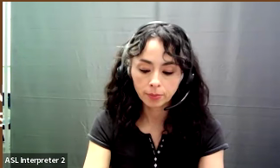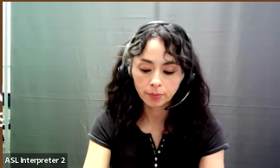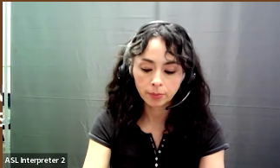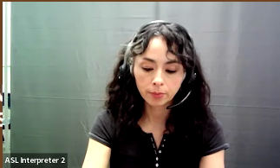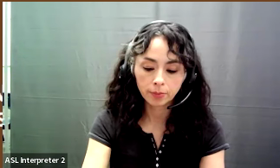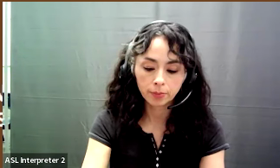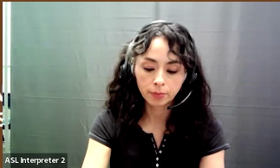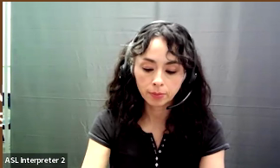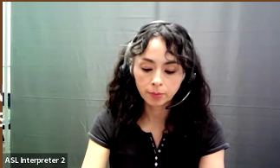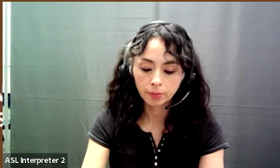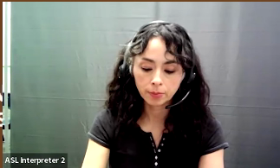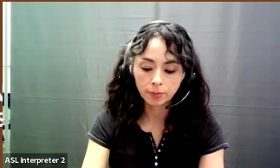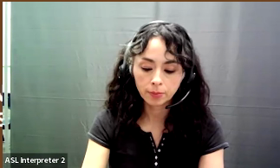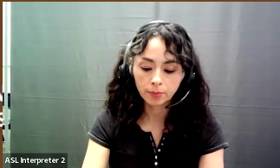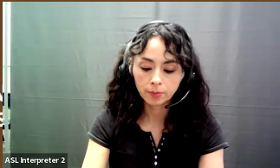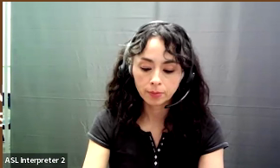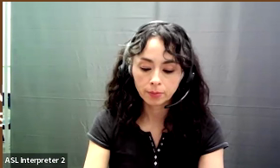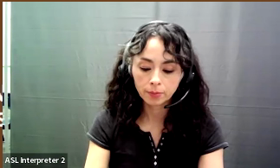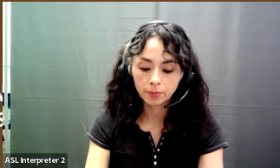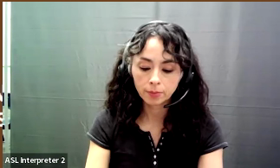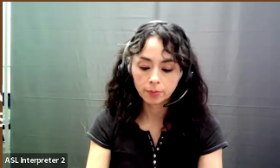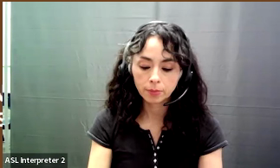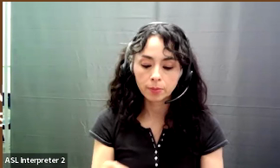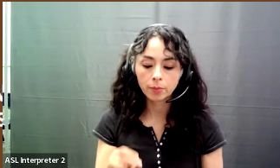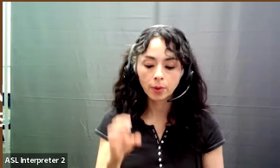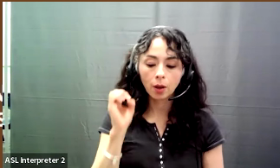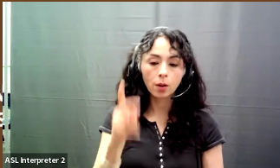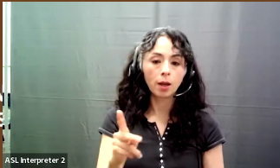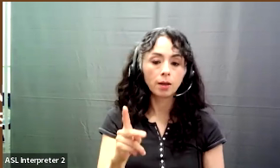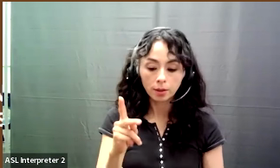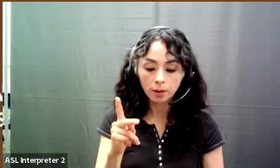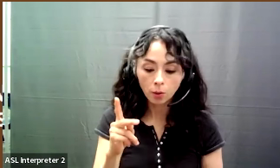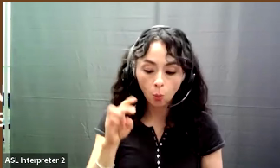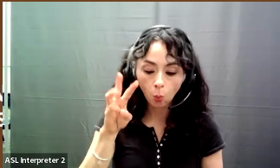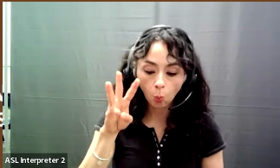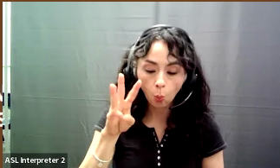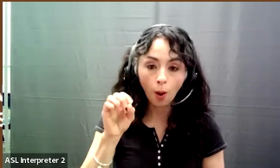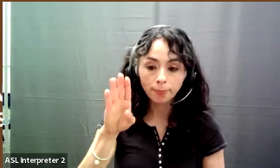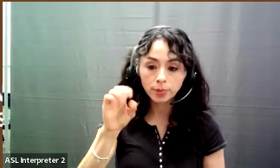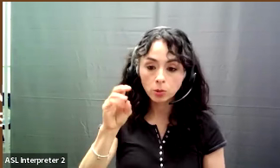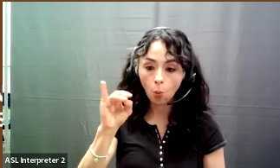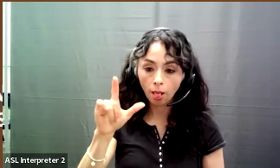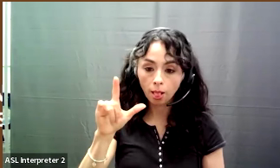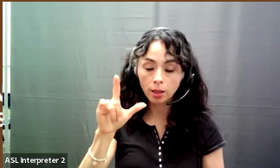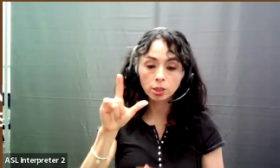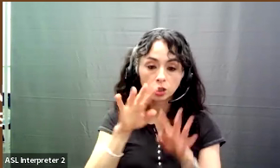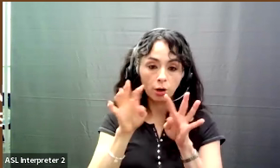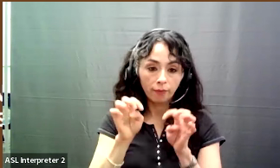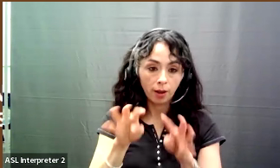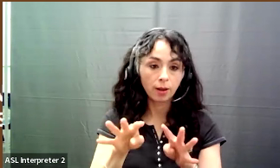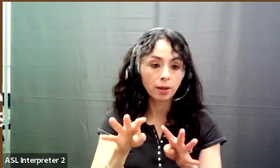talk to you about the tool, which is called Web Soil Service. And for